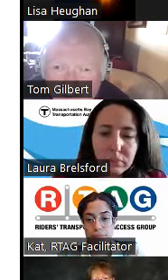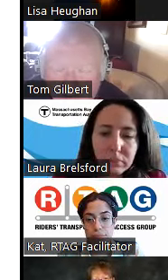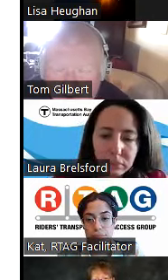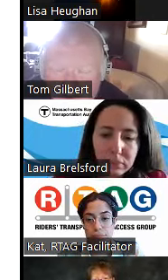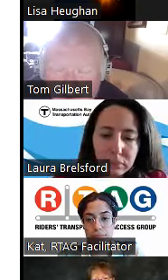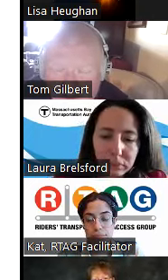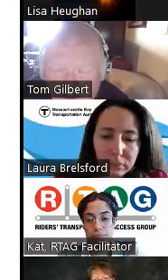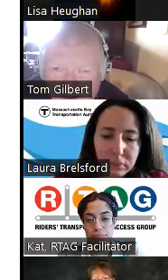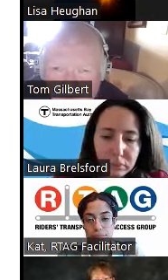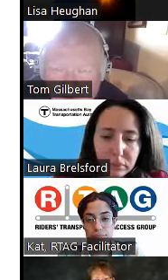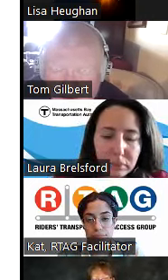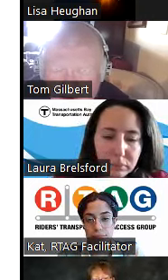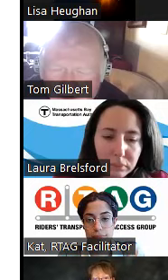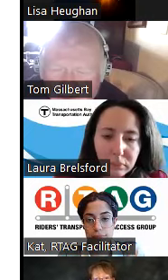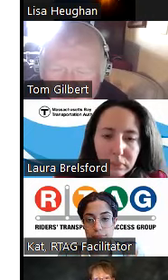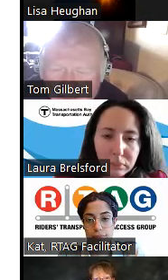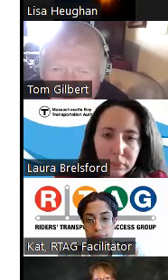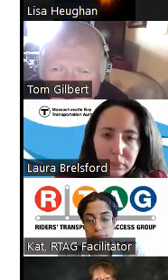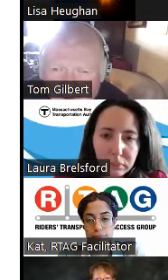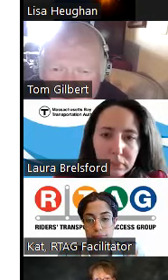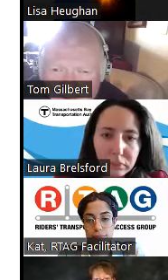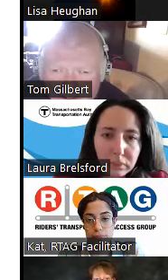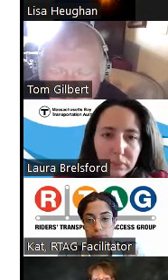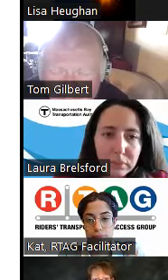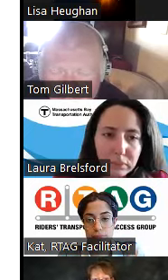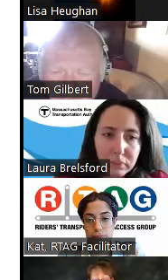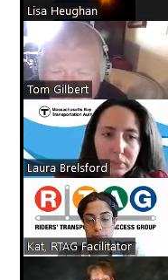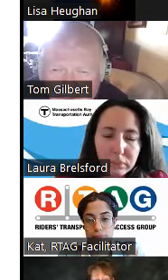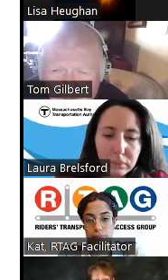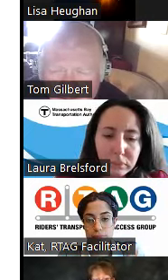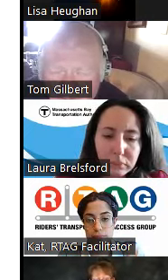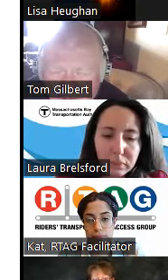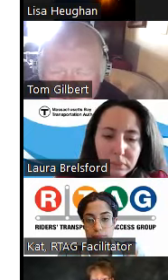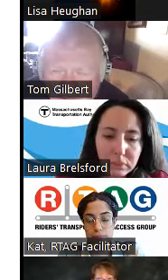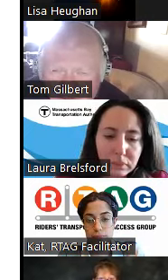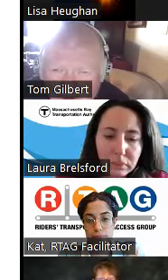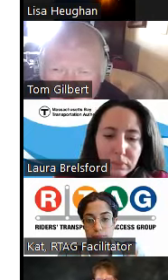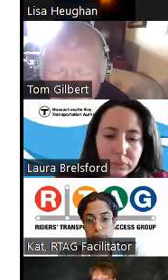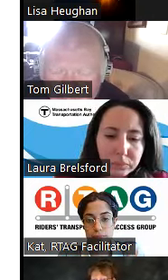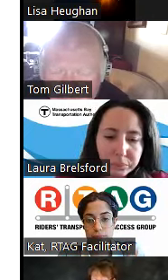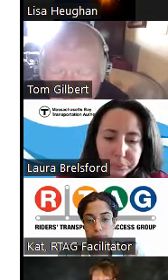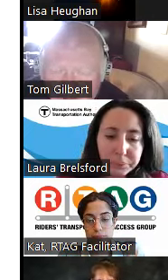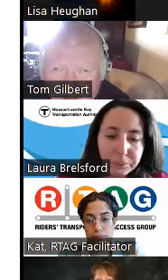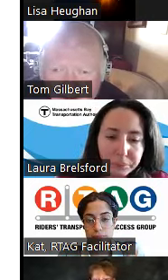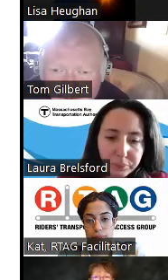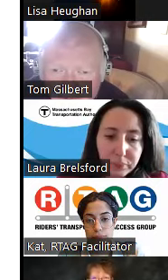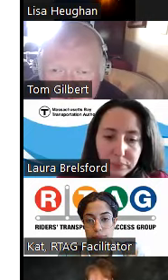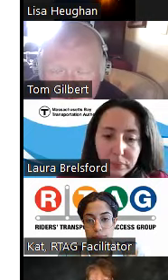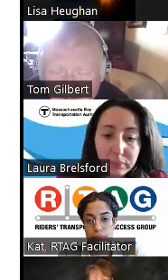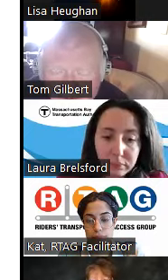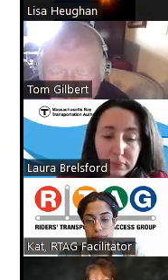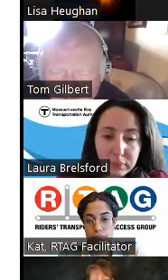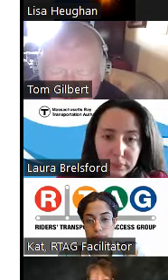urine is detected, and then the elevator stops but defaults to the upper floor or the outer entrance, so people can get out